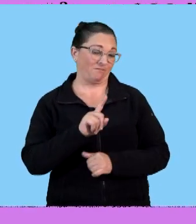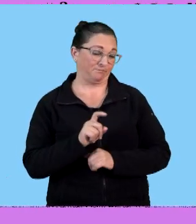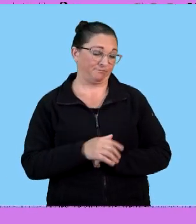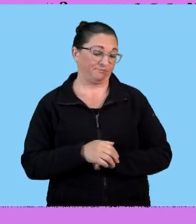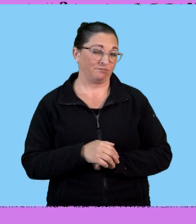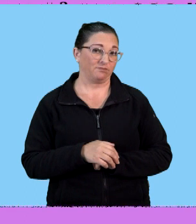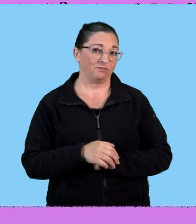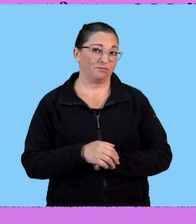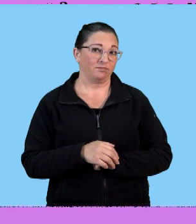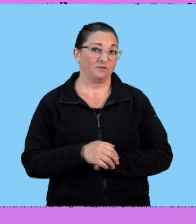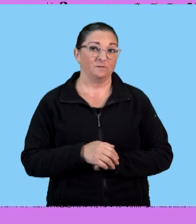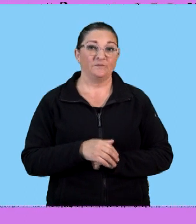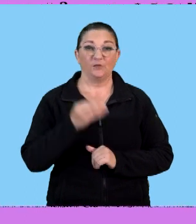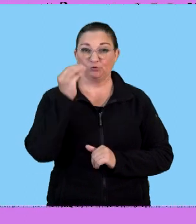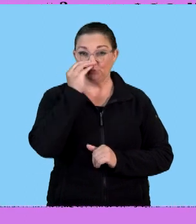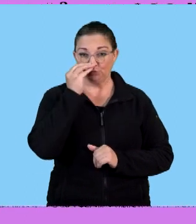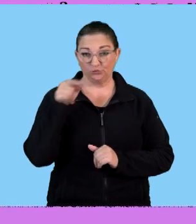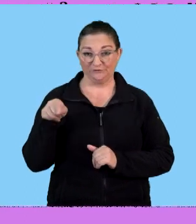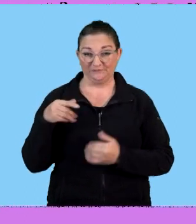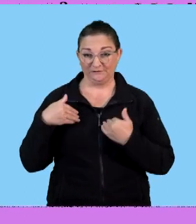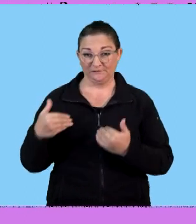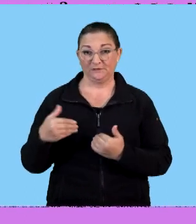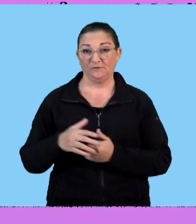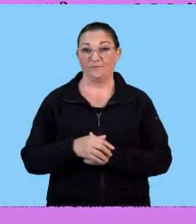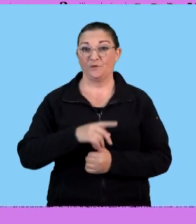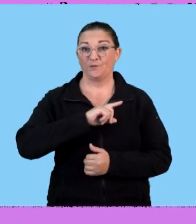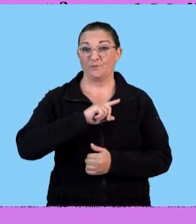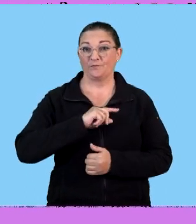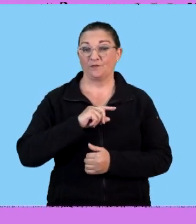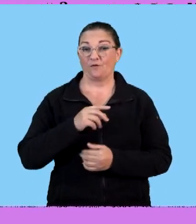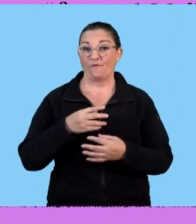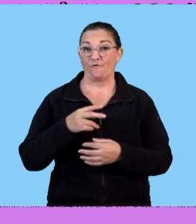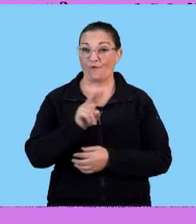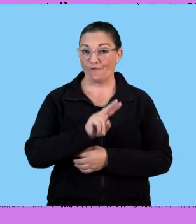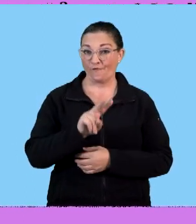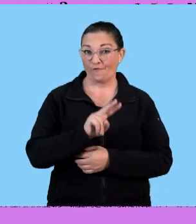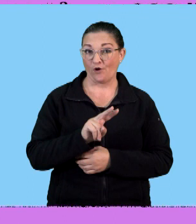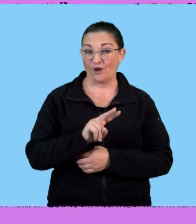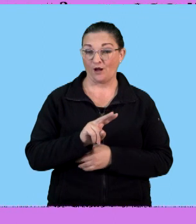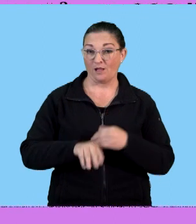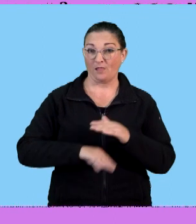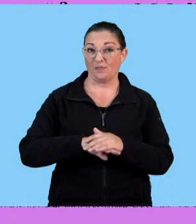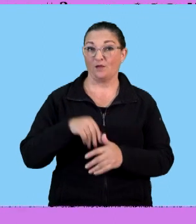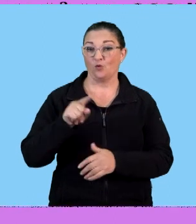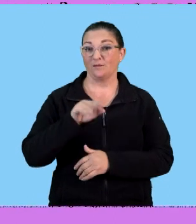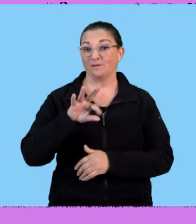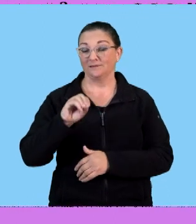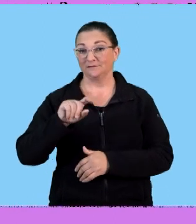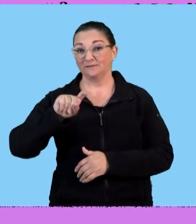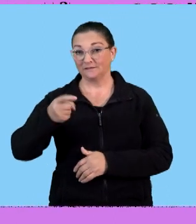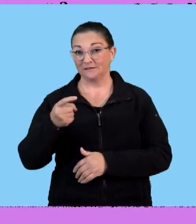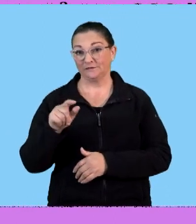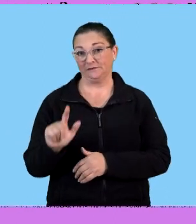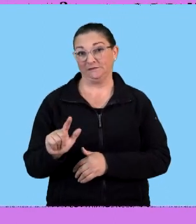question. Because of this note, and I'll use that as my starting point, because the volume is, the capacity is 30,000